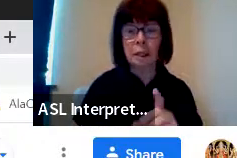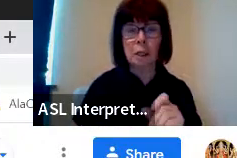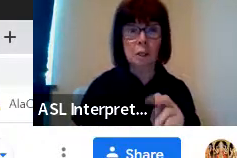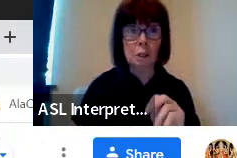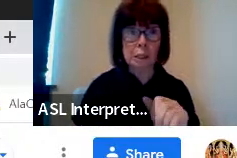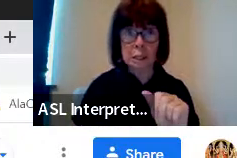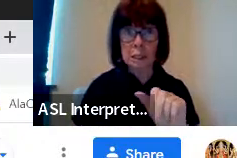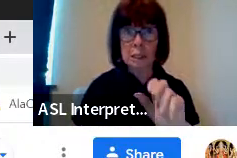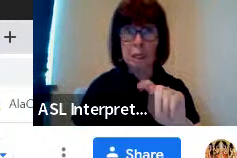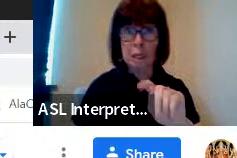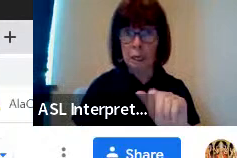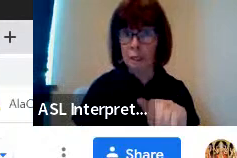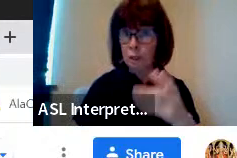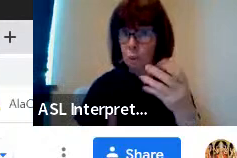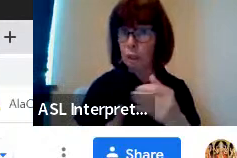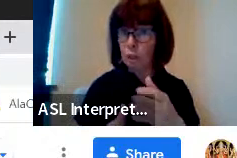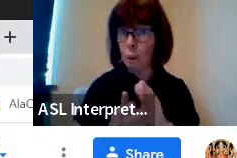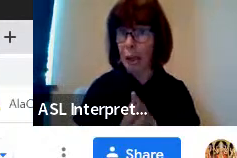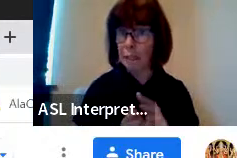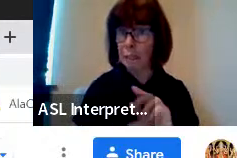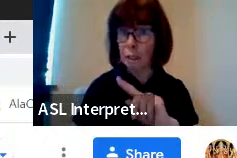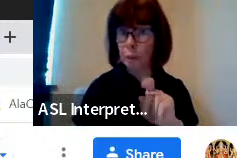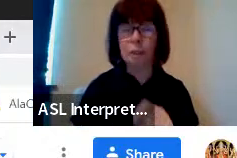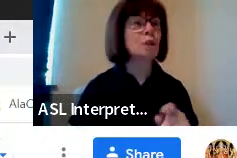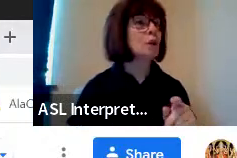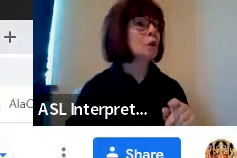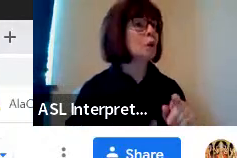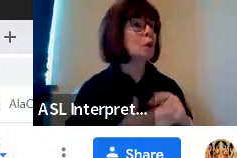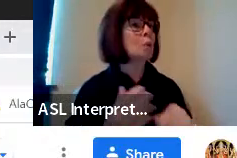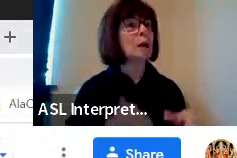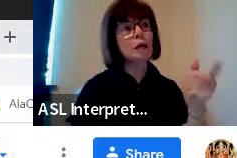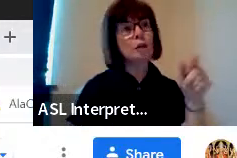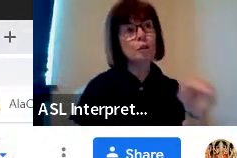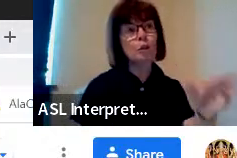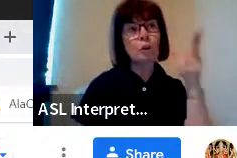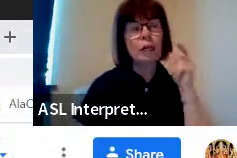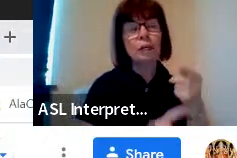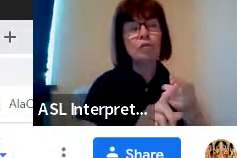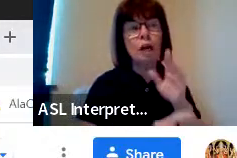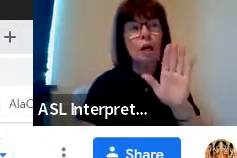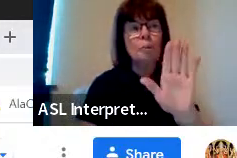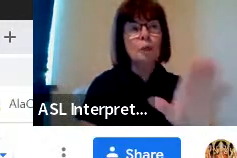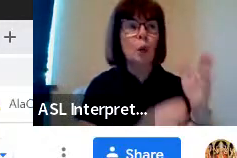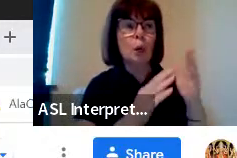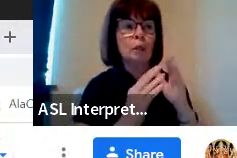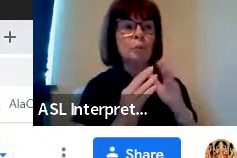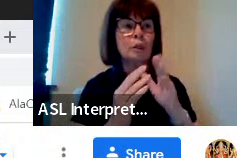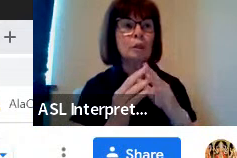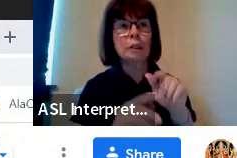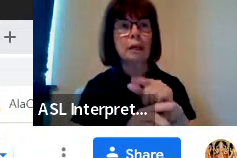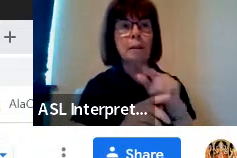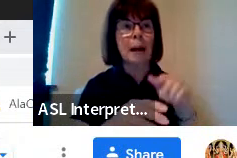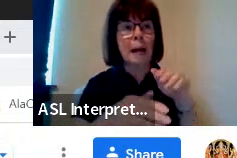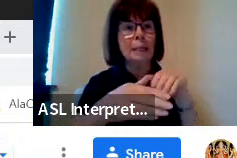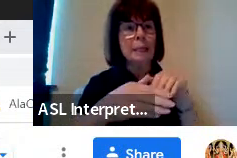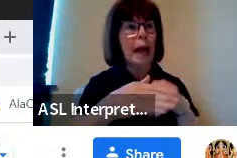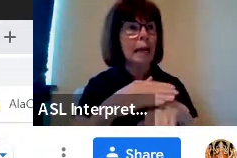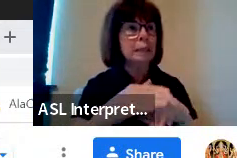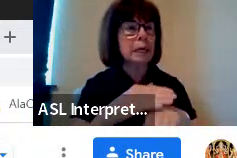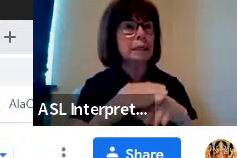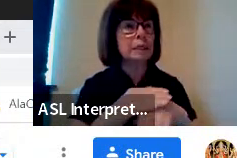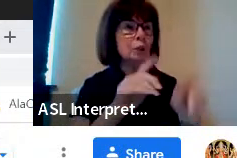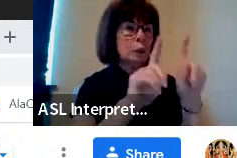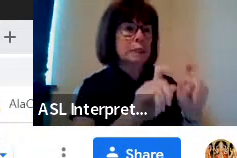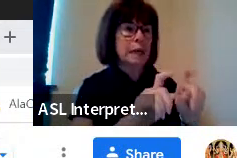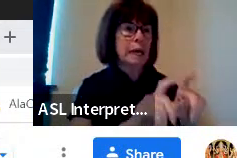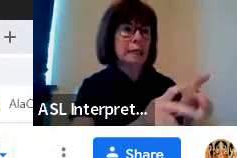ask the question? Sure. So the first question is, what are you hearing from your communities about access to test sites? And what are the